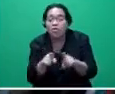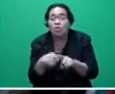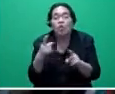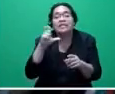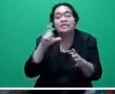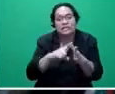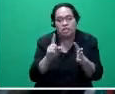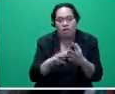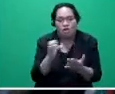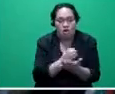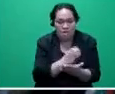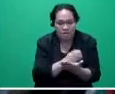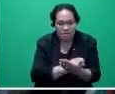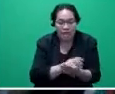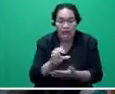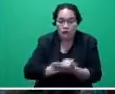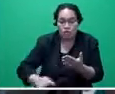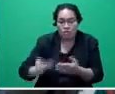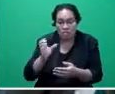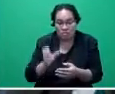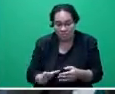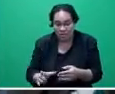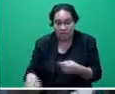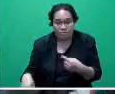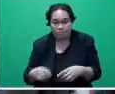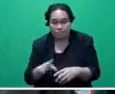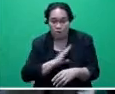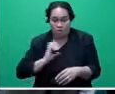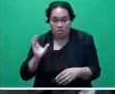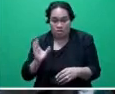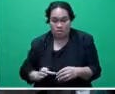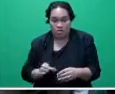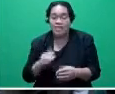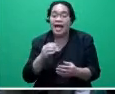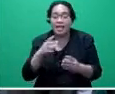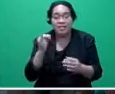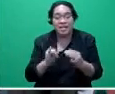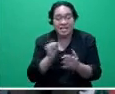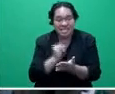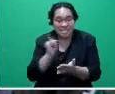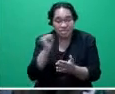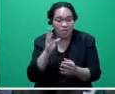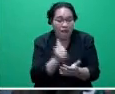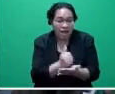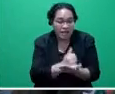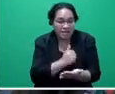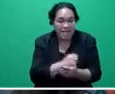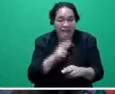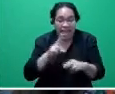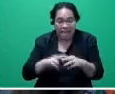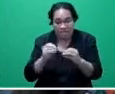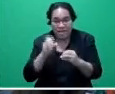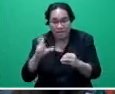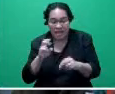Commerce and Consumer Competition Commission of Fiji, the Institute of Accountants, Fiji Sun, Fiji Broadcasting